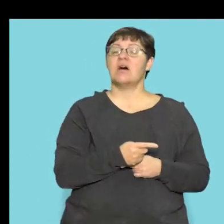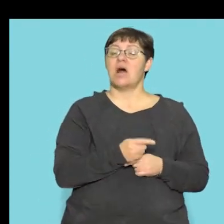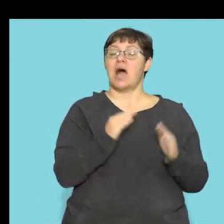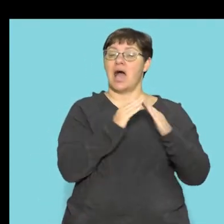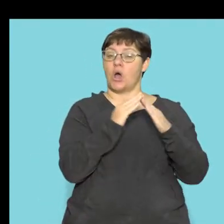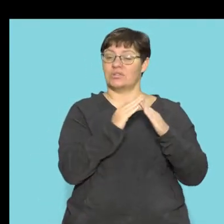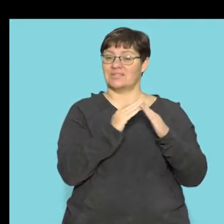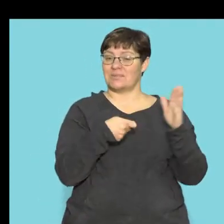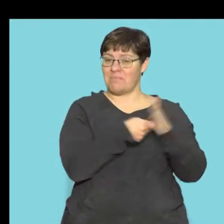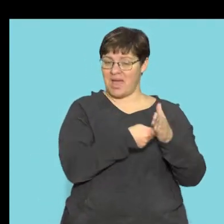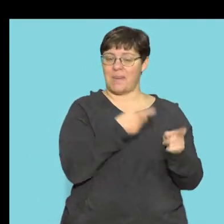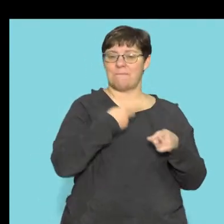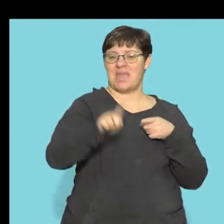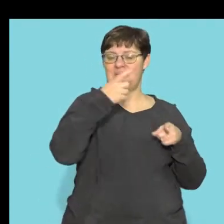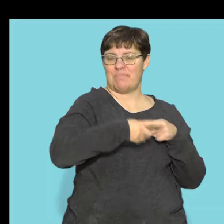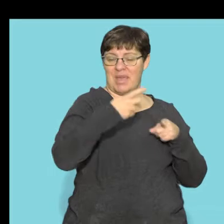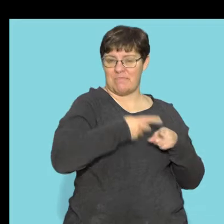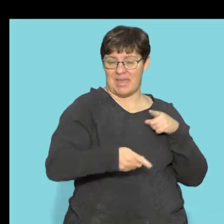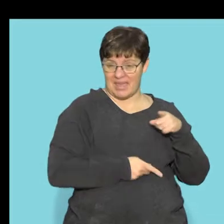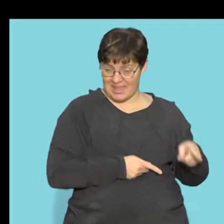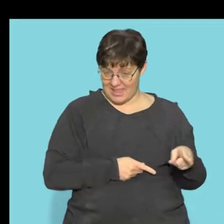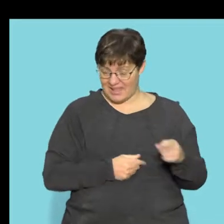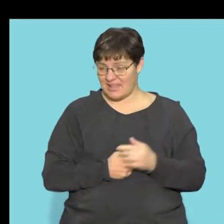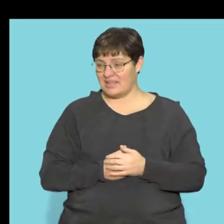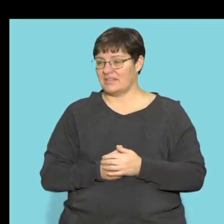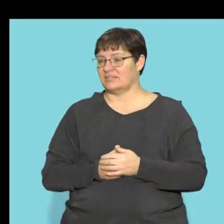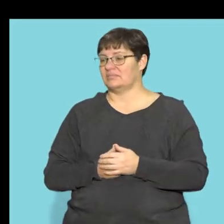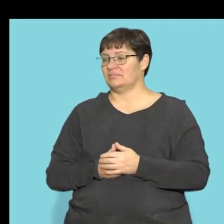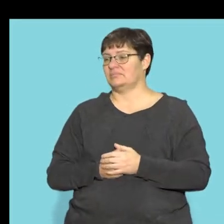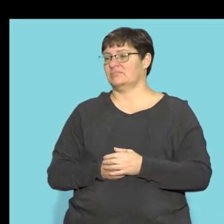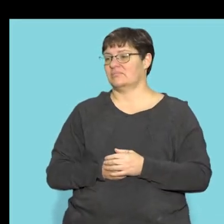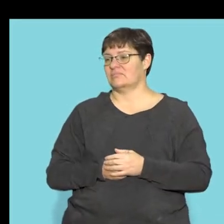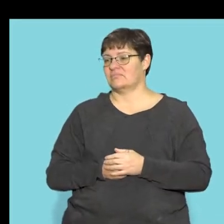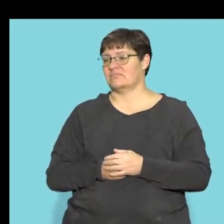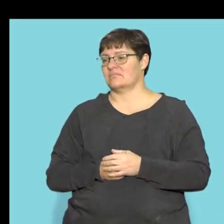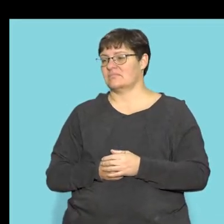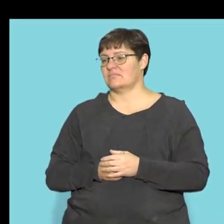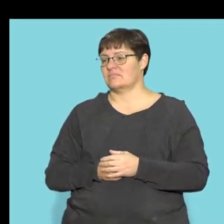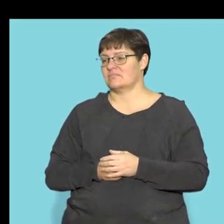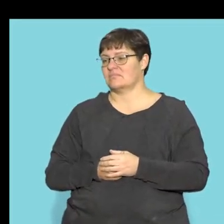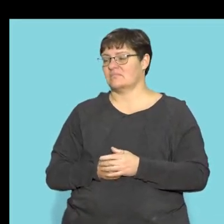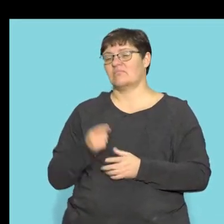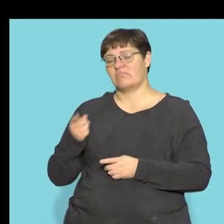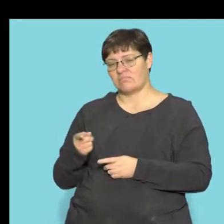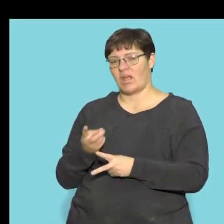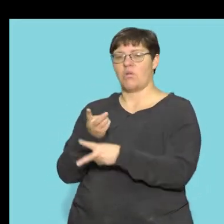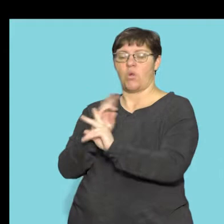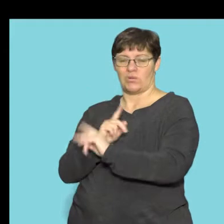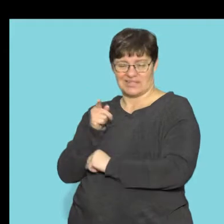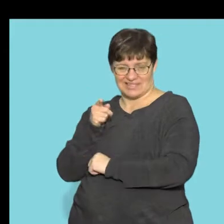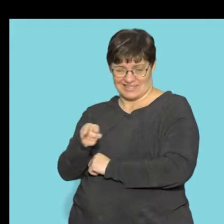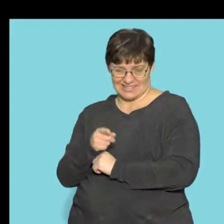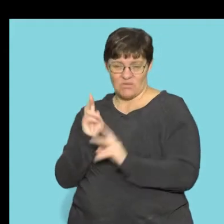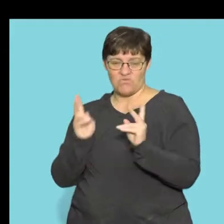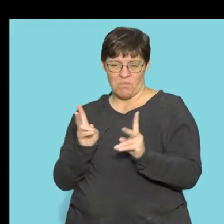repayments. This is taking a loan to buy a house. So that's a bond or a